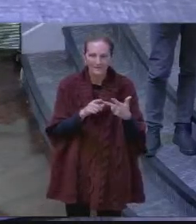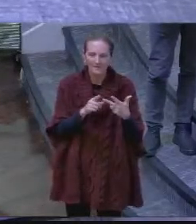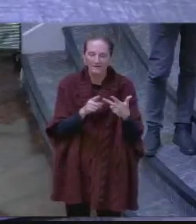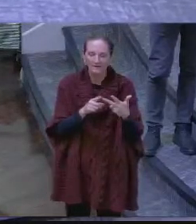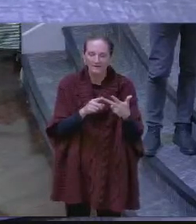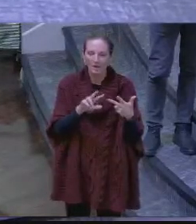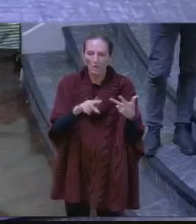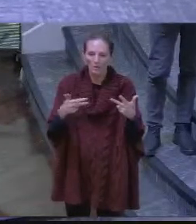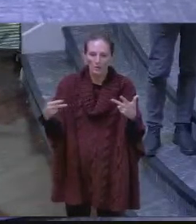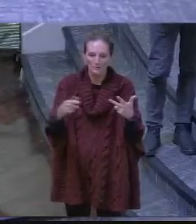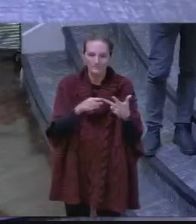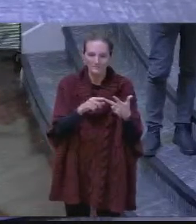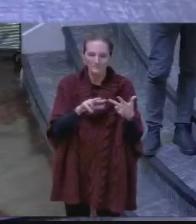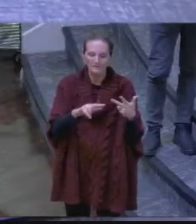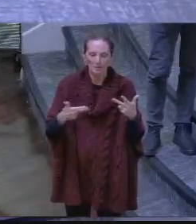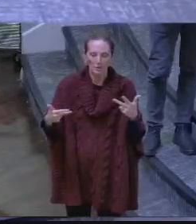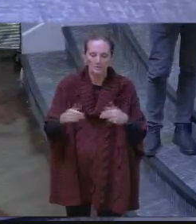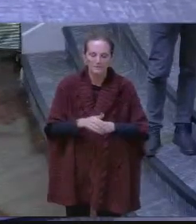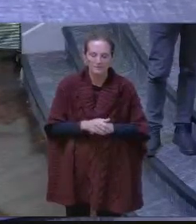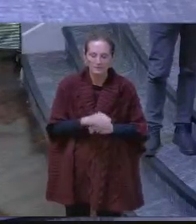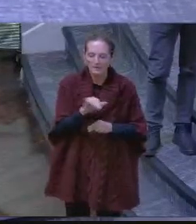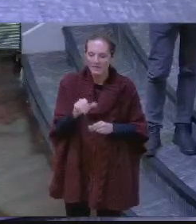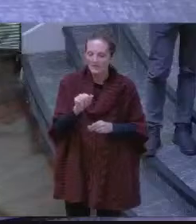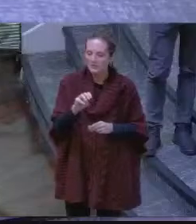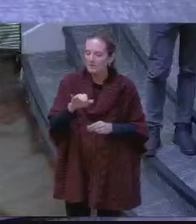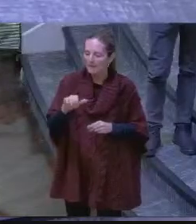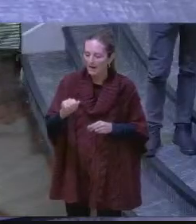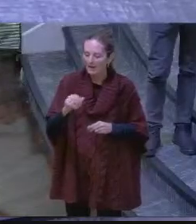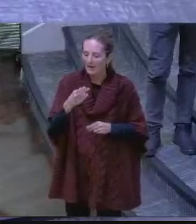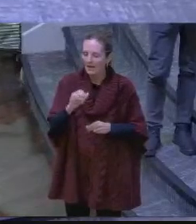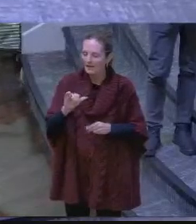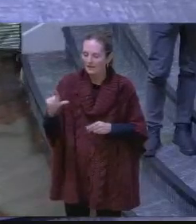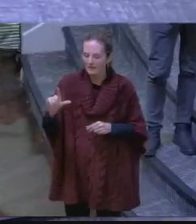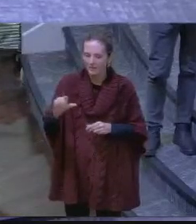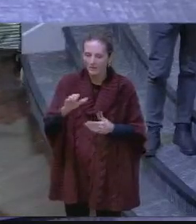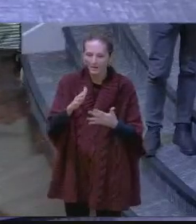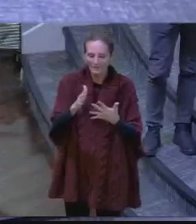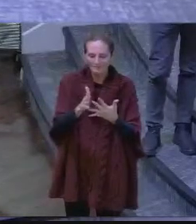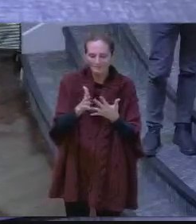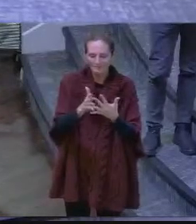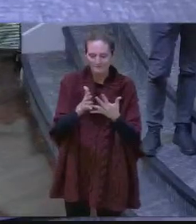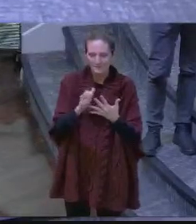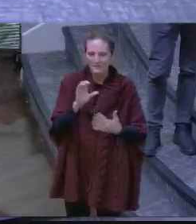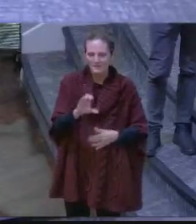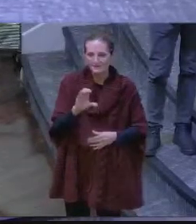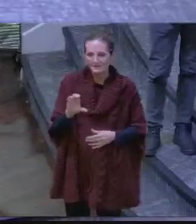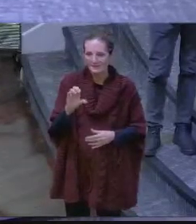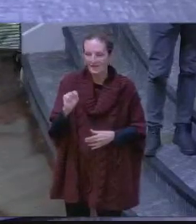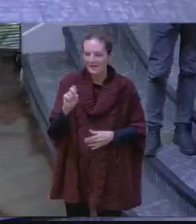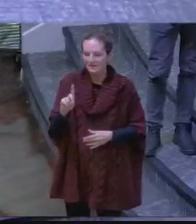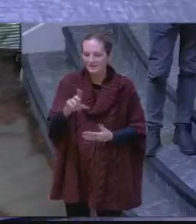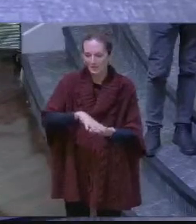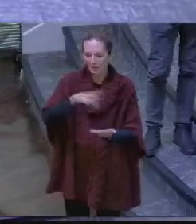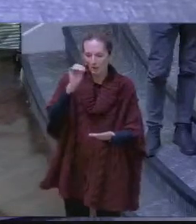And in third place, Jemiah Hill, 10th grade, CCSD Learning Center.